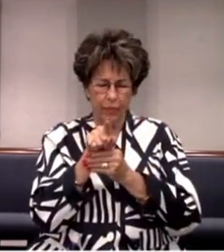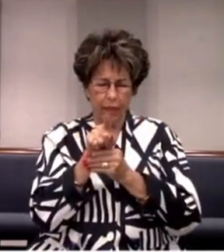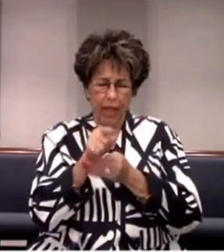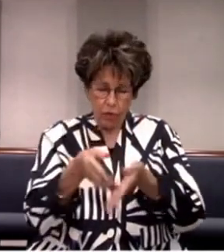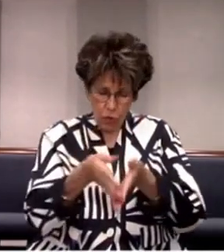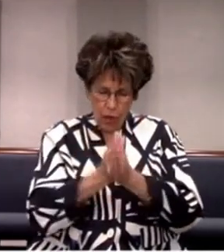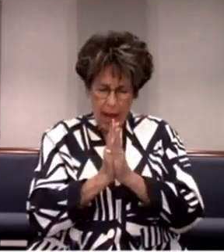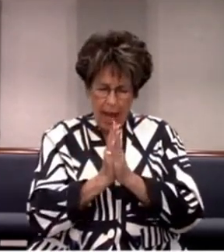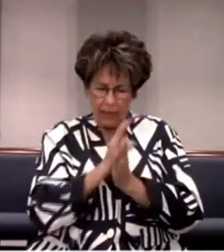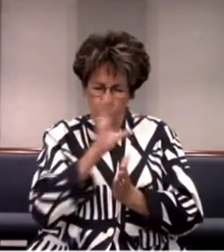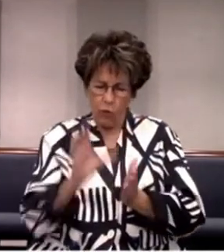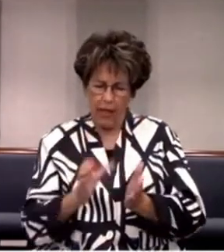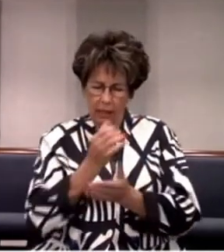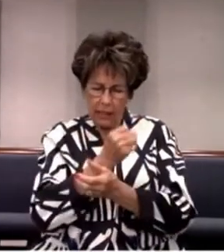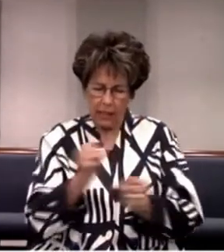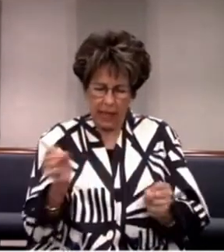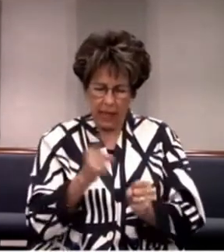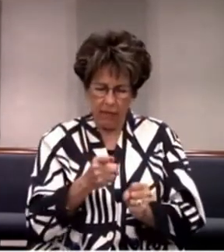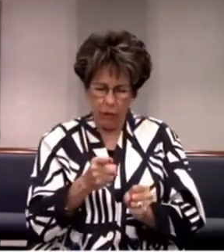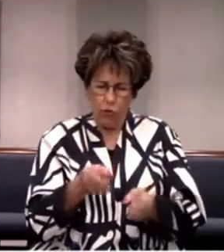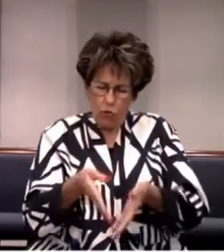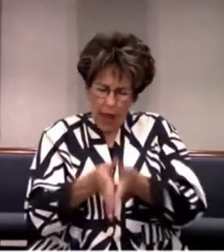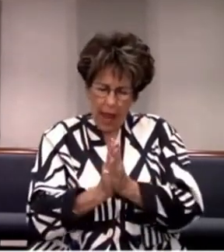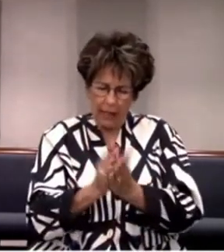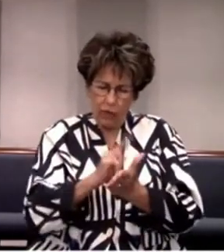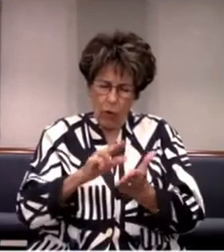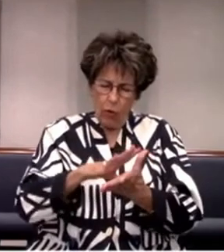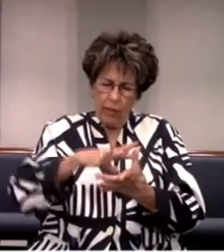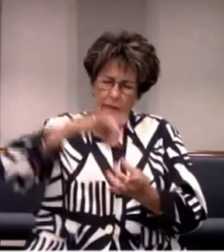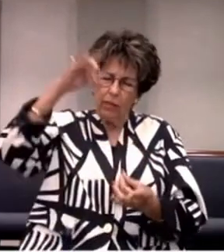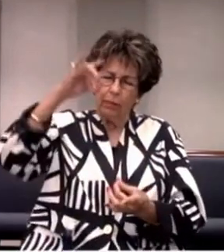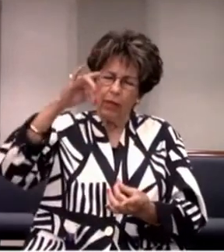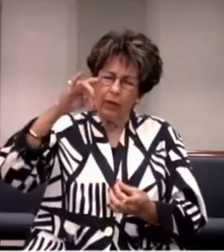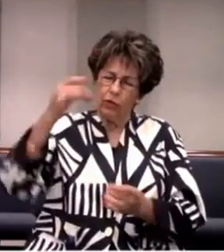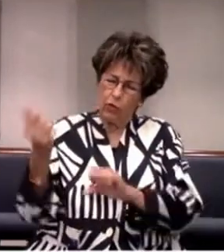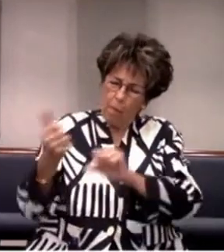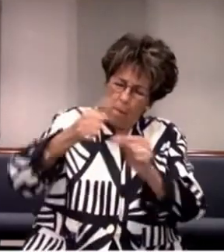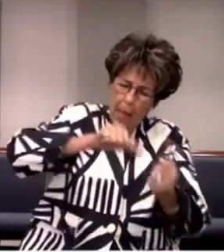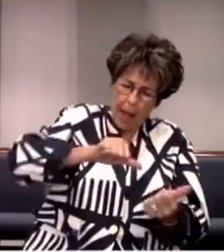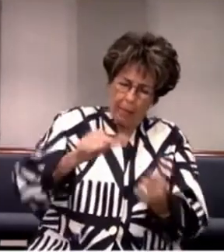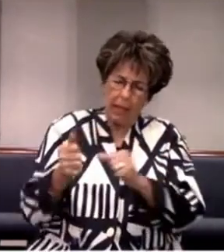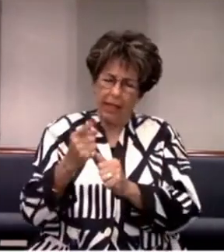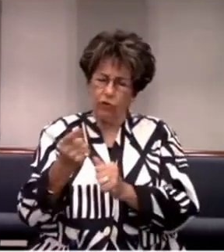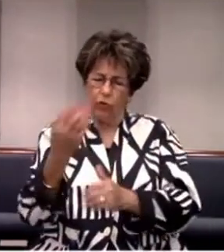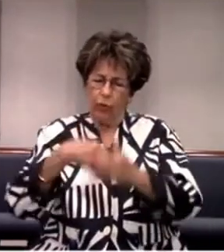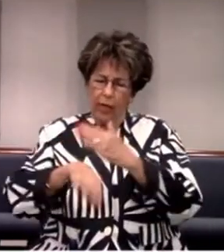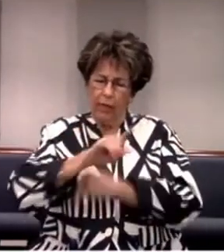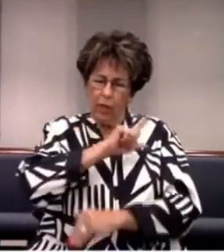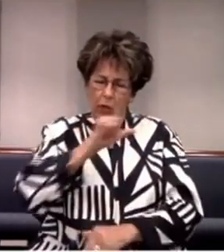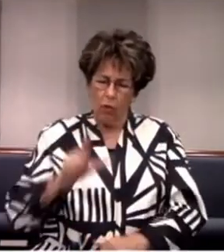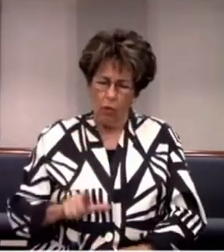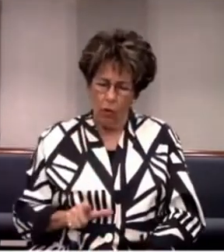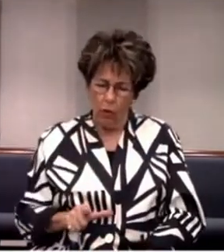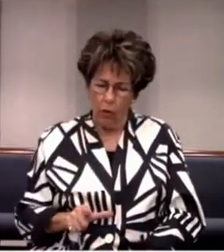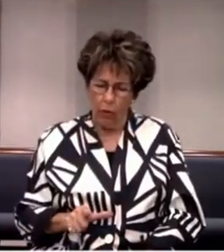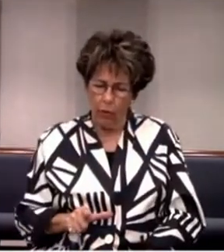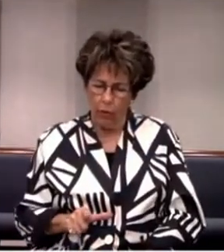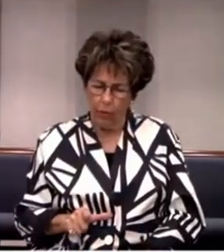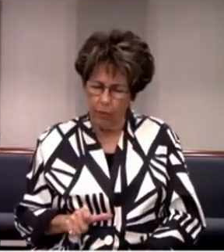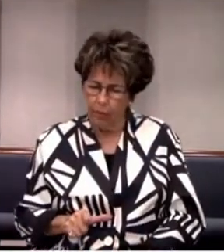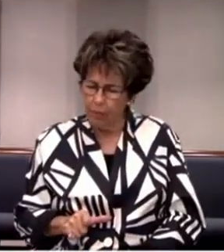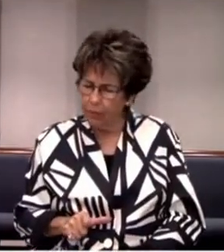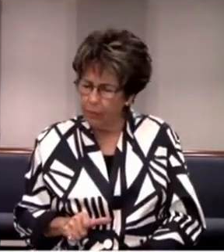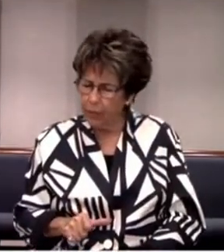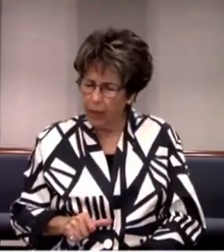ask Christ to save you. You ask the Holy Spirit of God to baptize you into the Lord, and you've given your heart to Christ